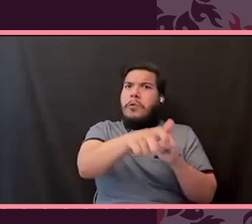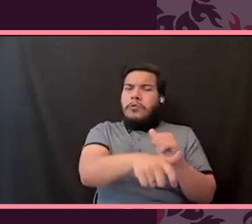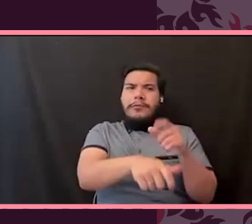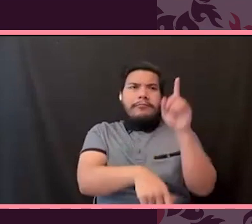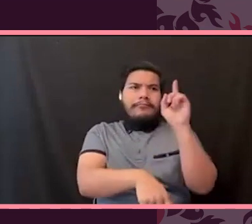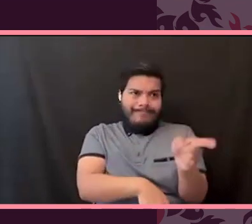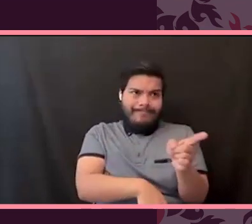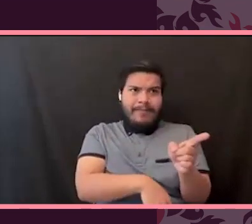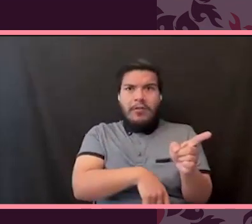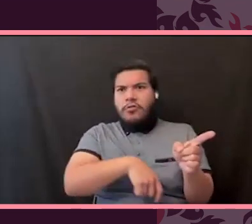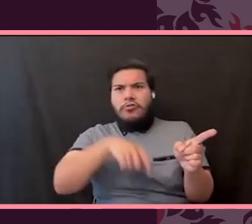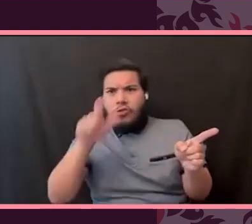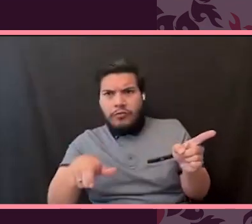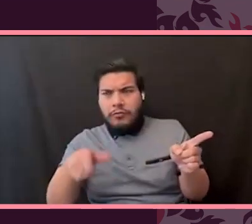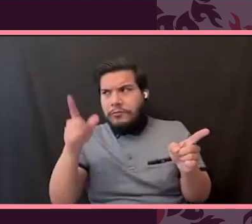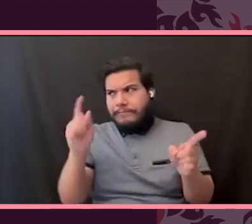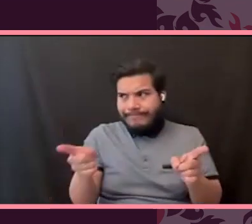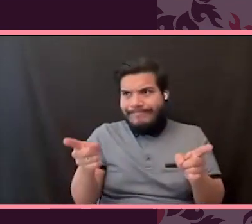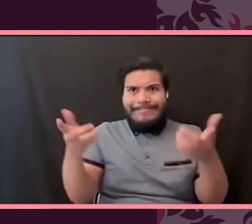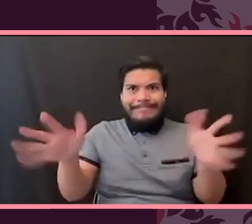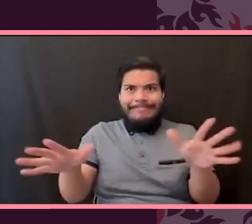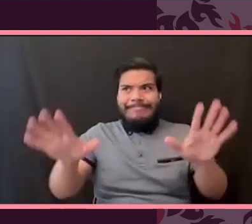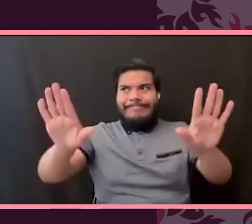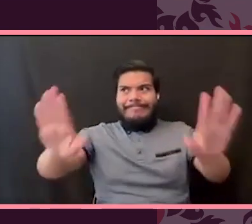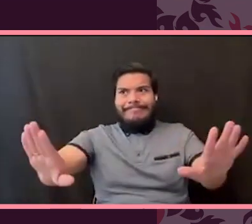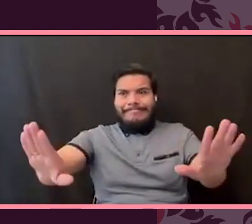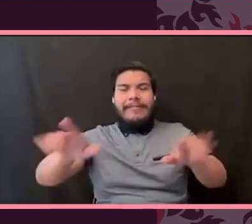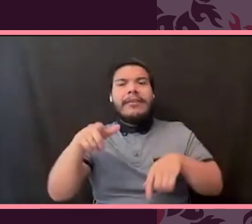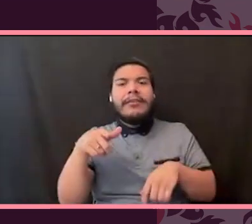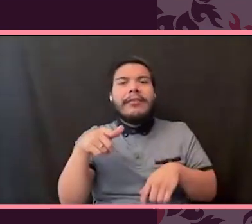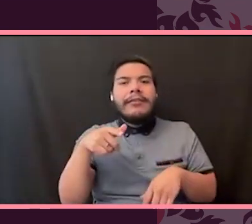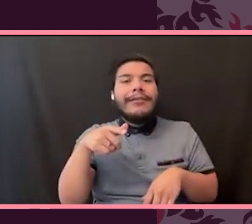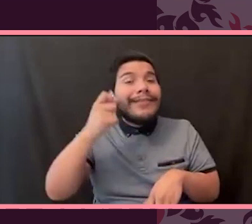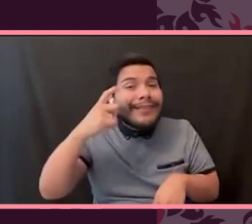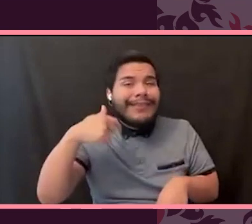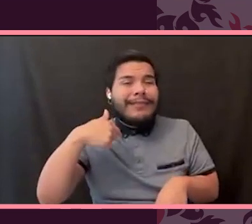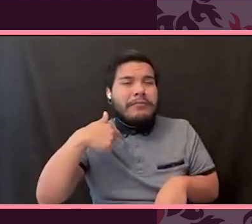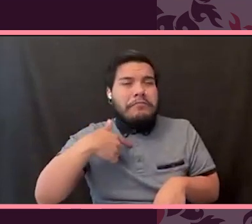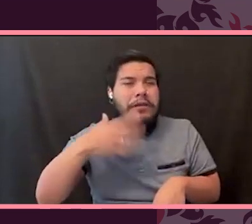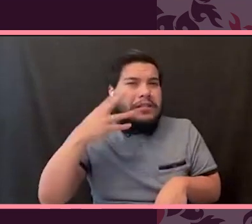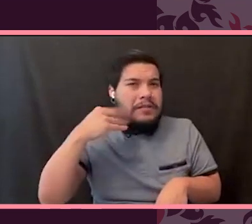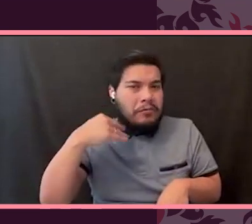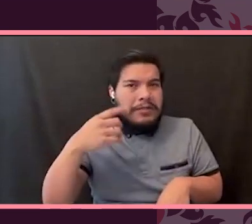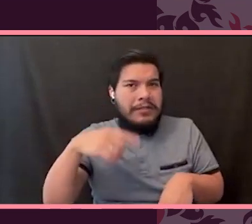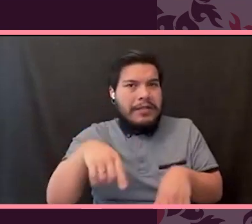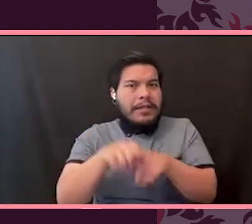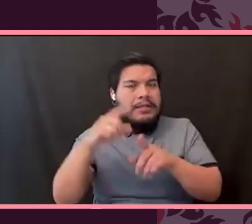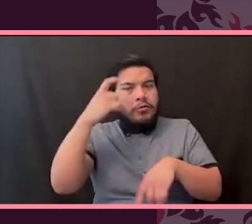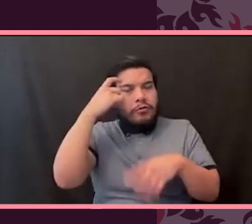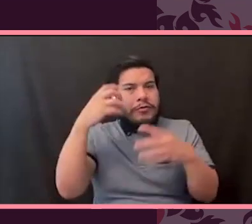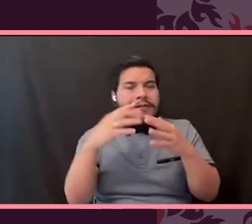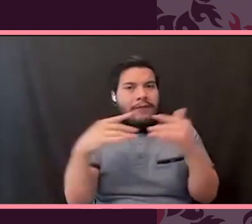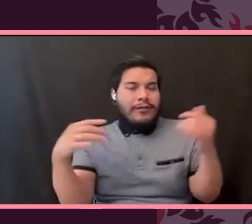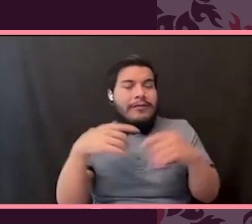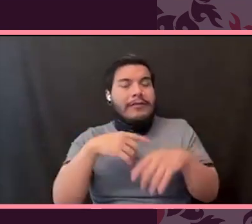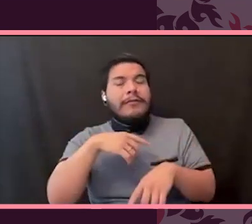be. And this is coming especially from a background of being neurodivergent and being queer.